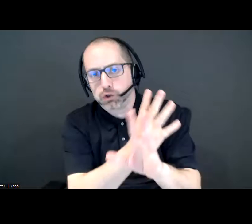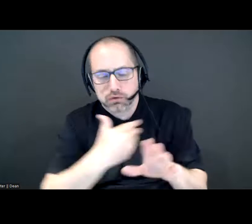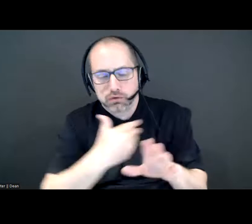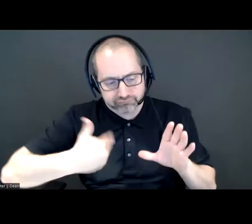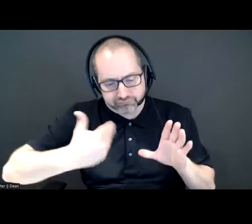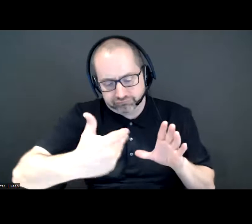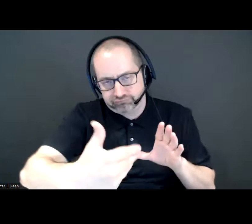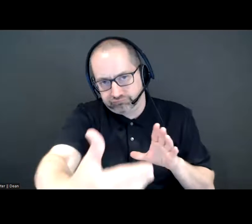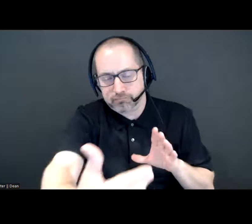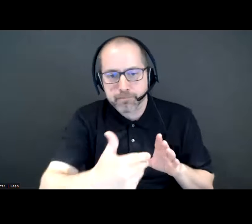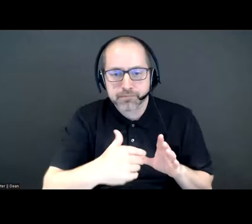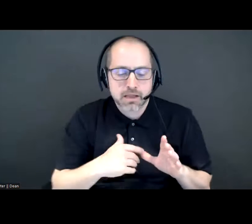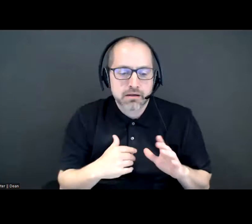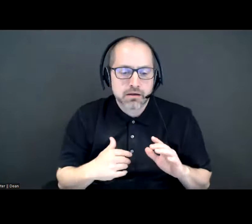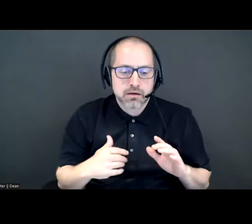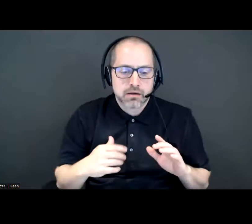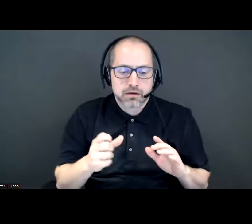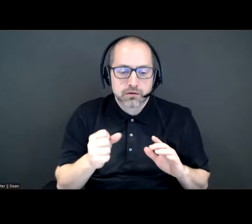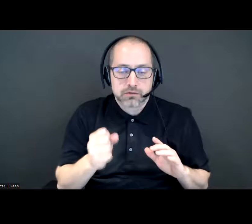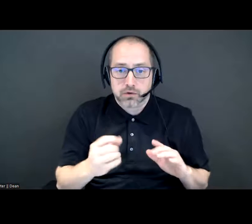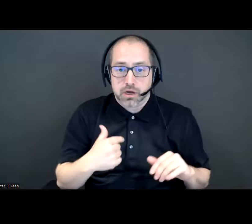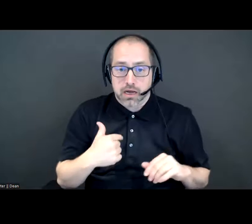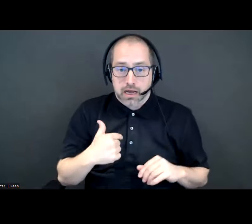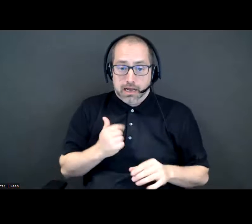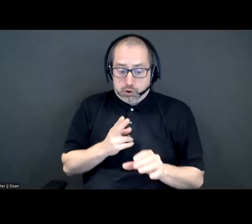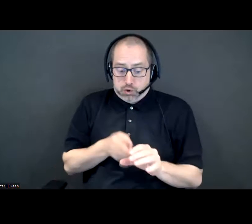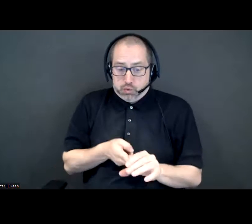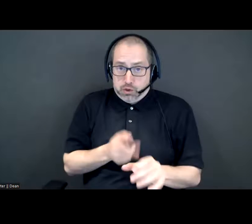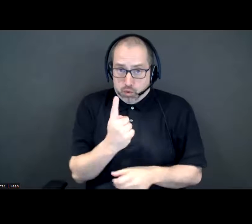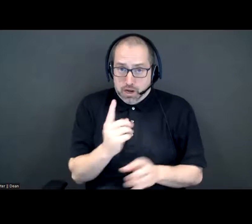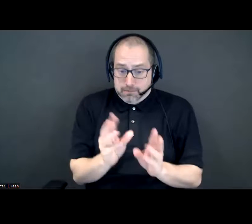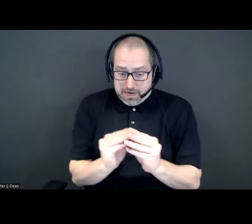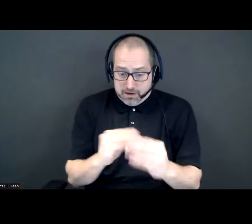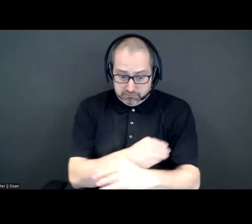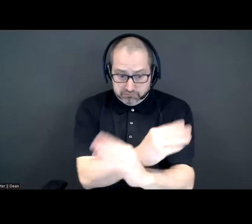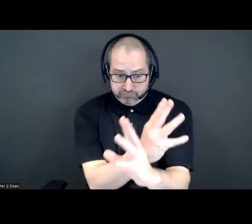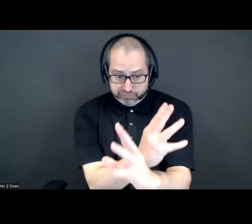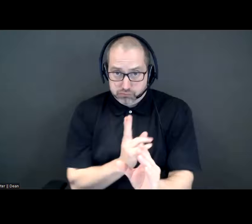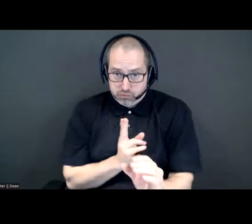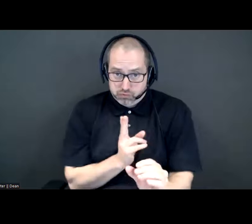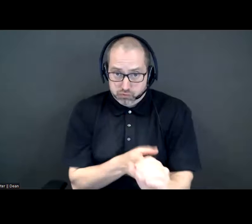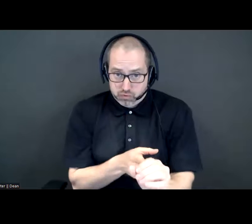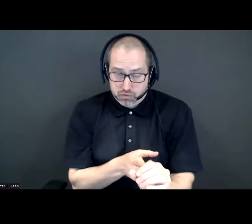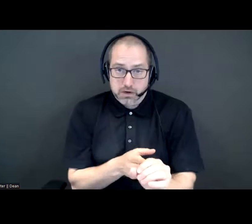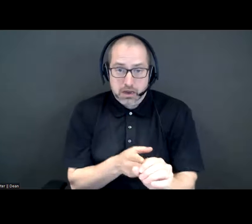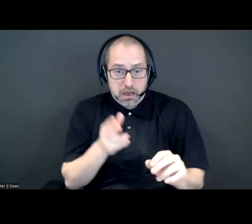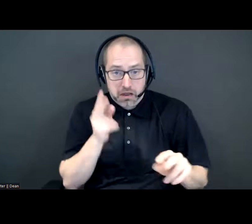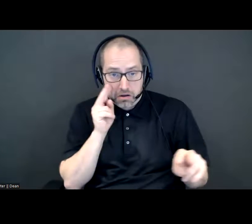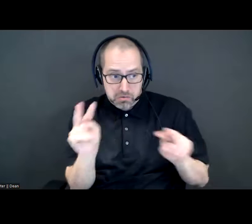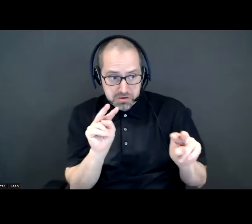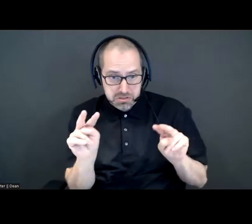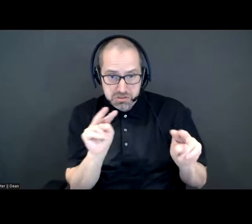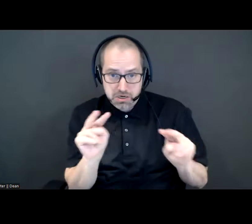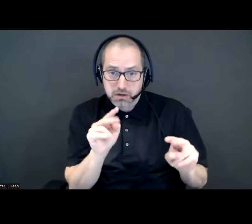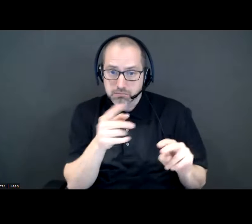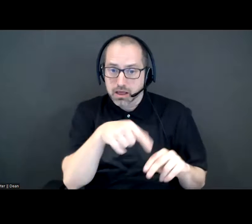a lot that they could do. And so I actually joined one of their groups, and they just basically wanted to